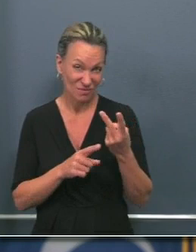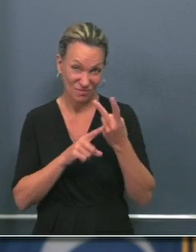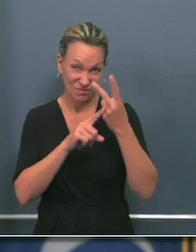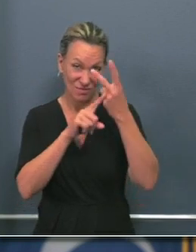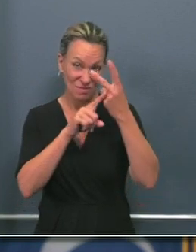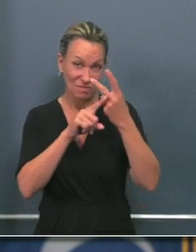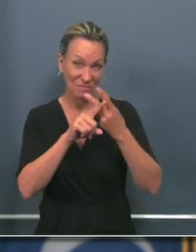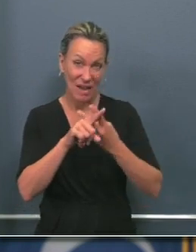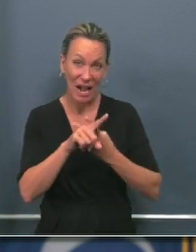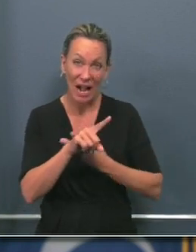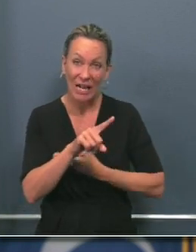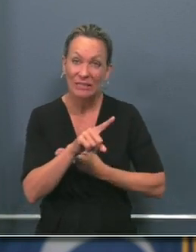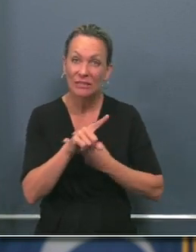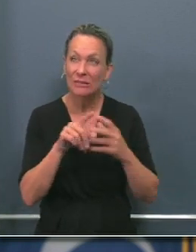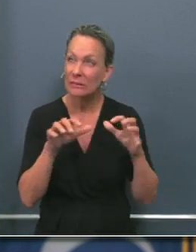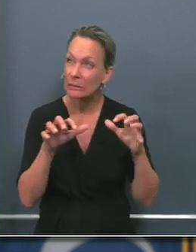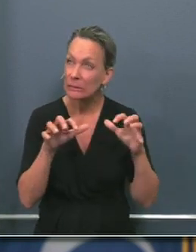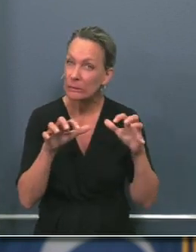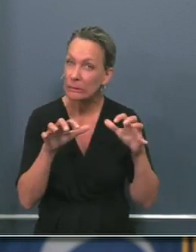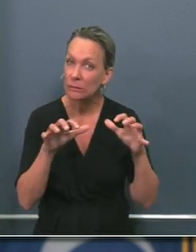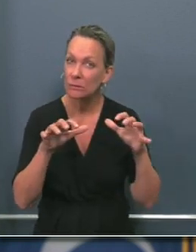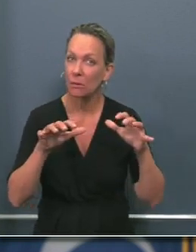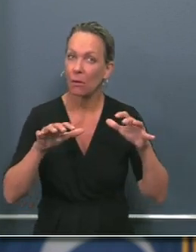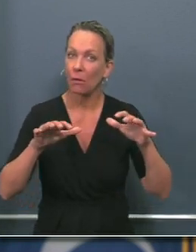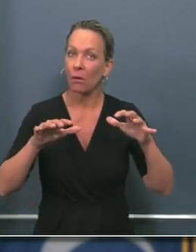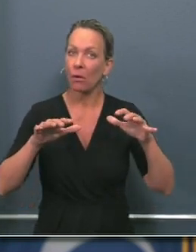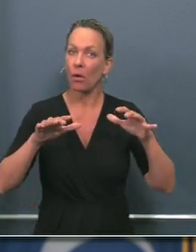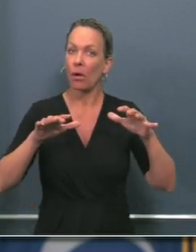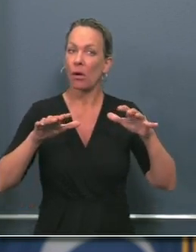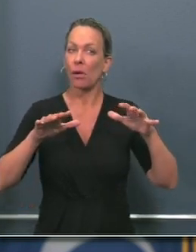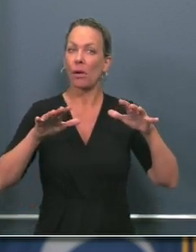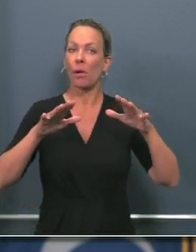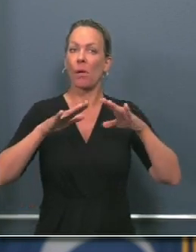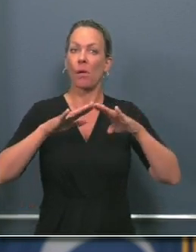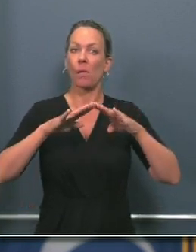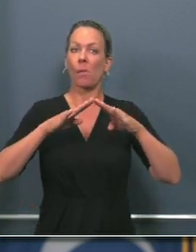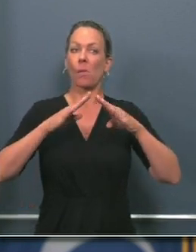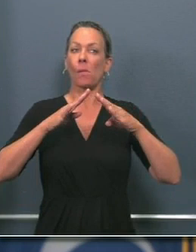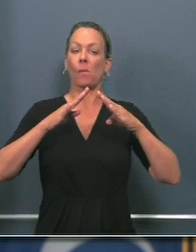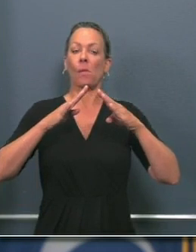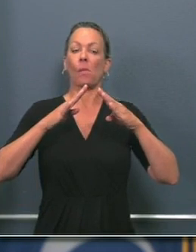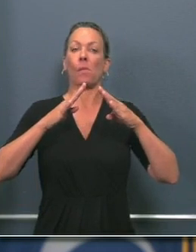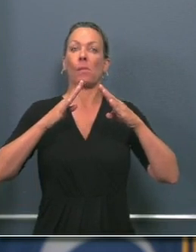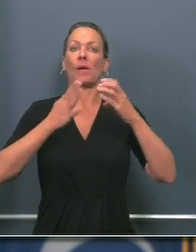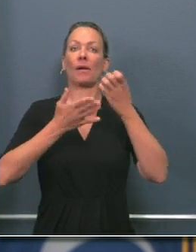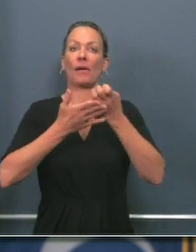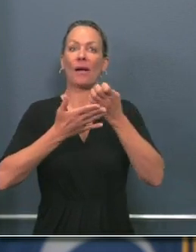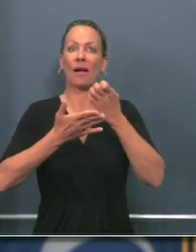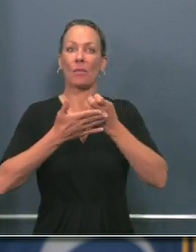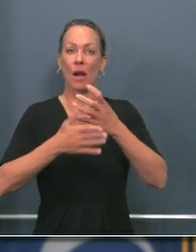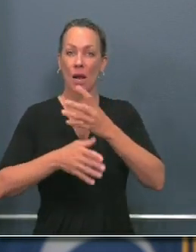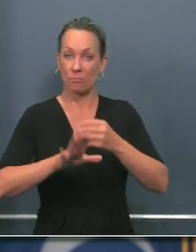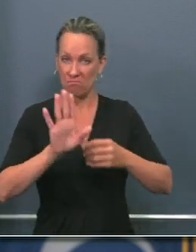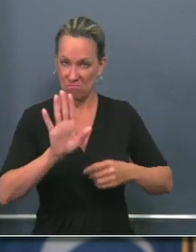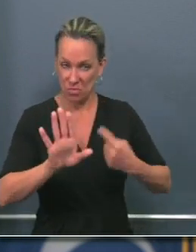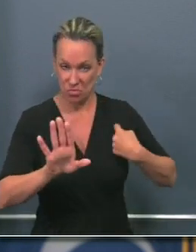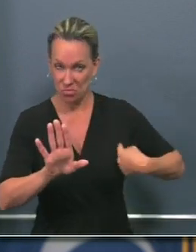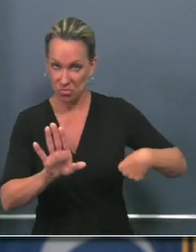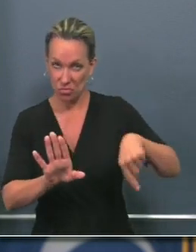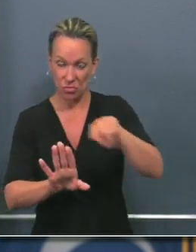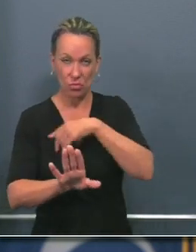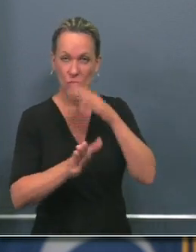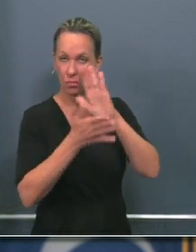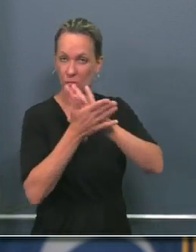more resilient, more capable, more stronger than ever. And that, mark my words, will happen as long as we continue to